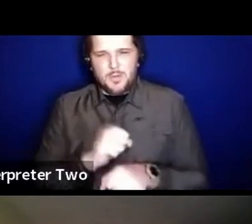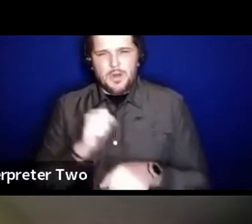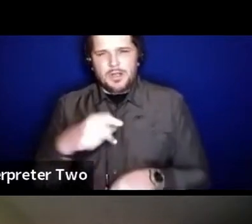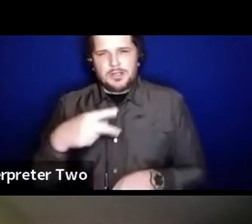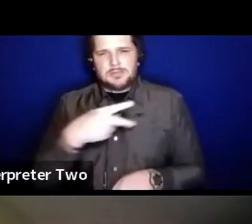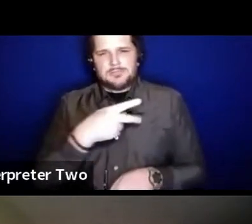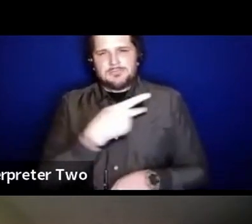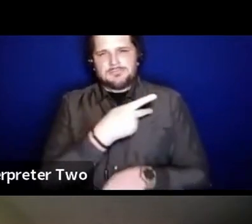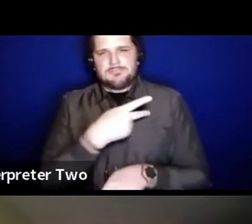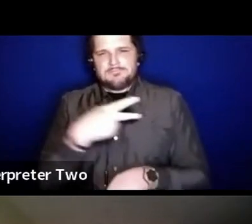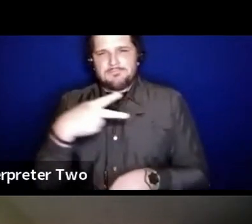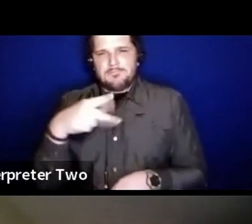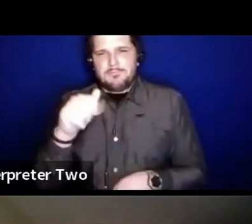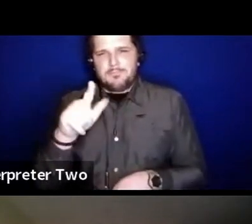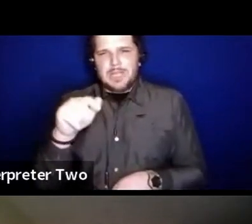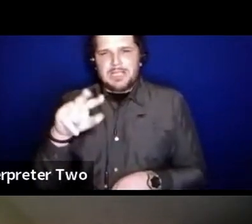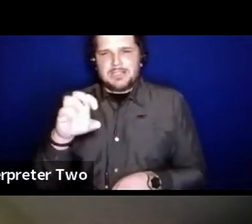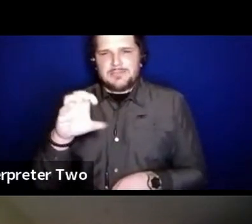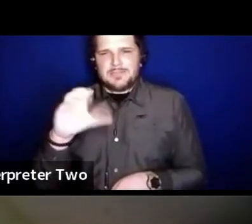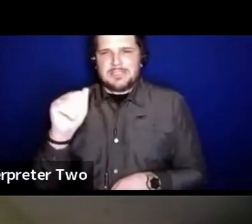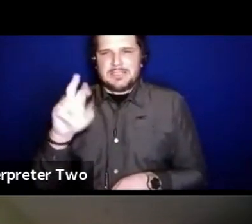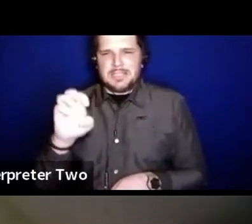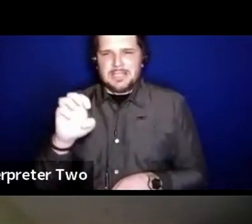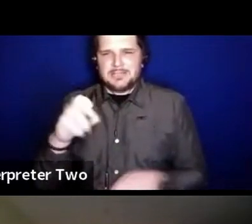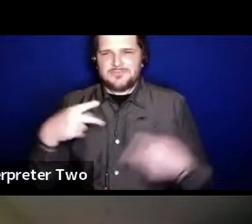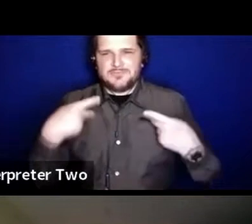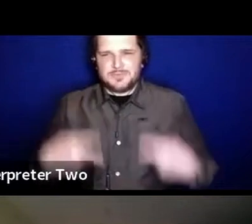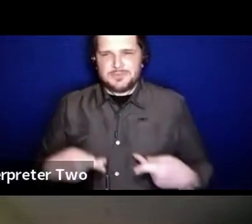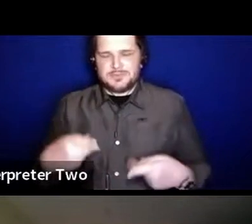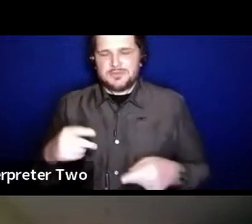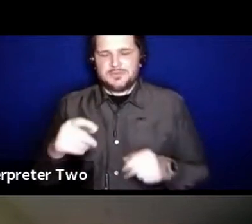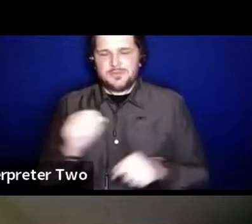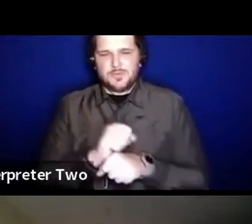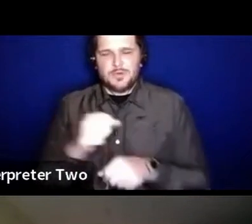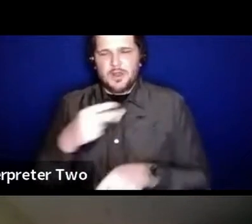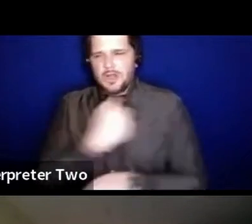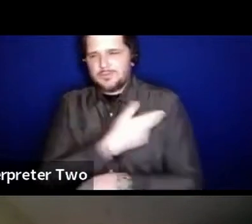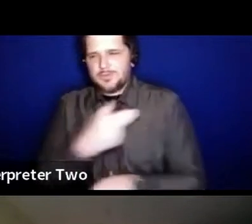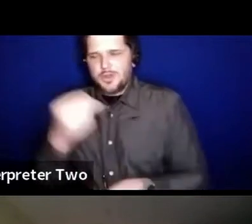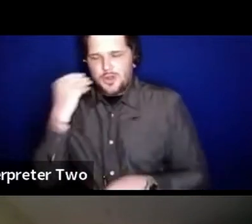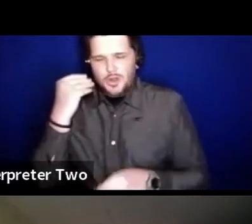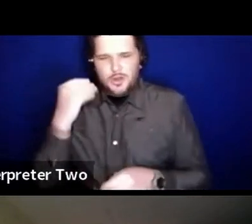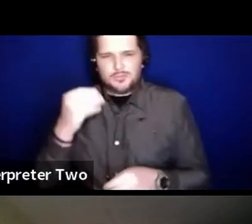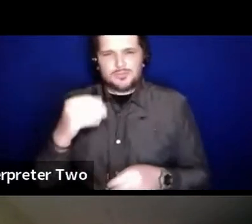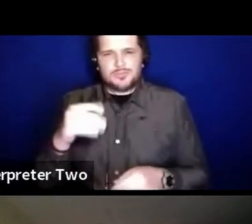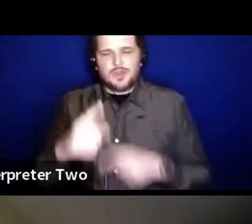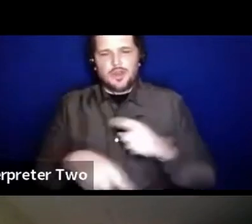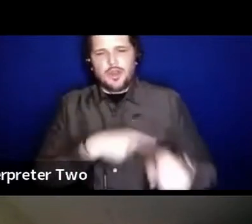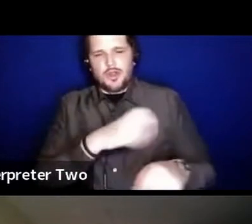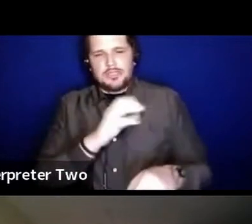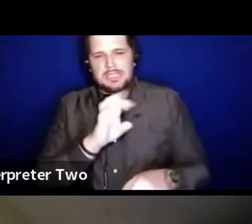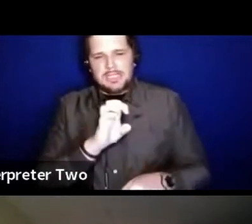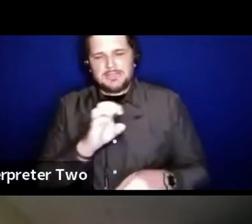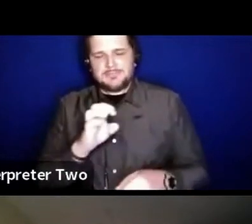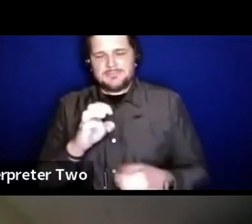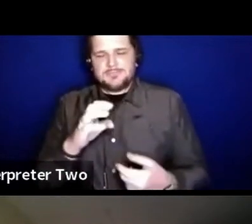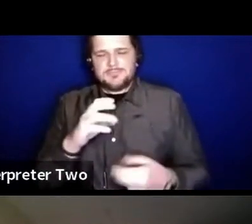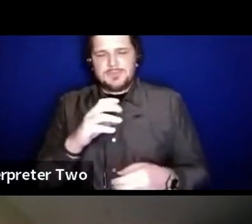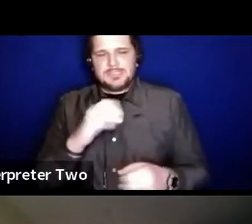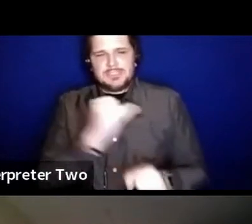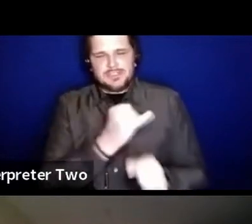I work in hospitals, I work in home care, and I also work in long-term care institutions, and I've worked in retirement home institutions as